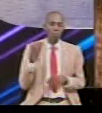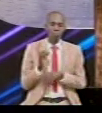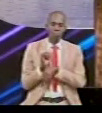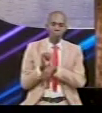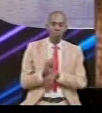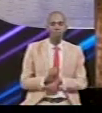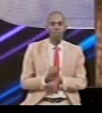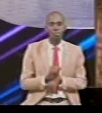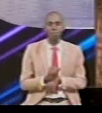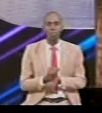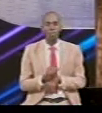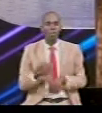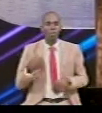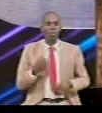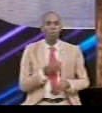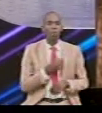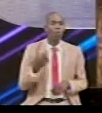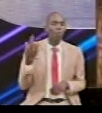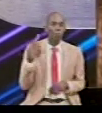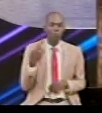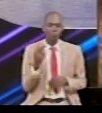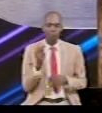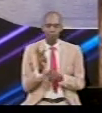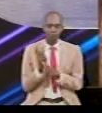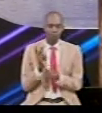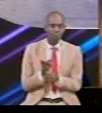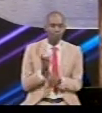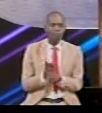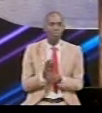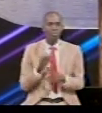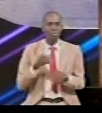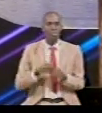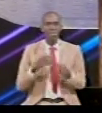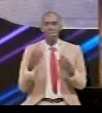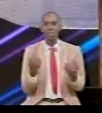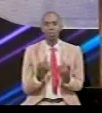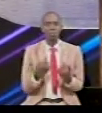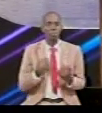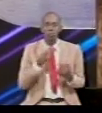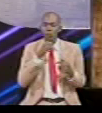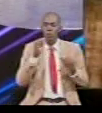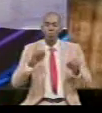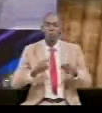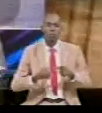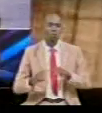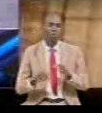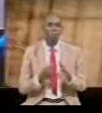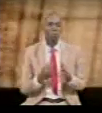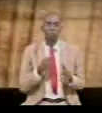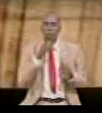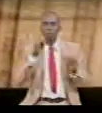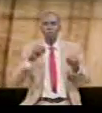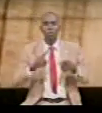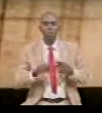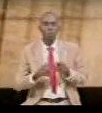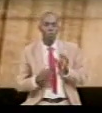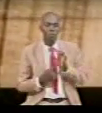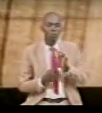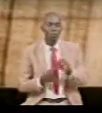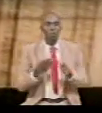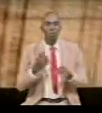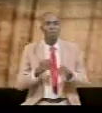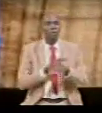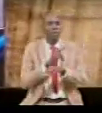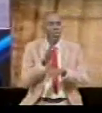defiled, and detained in sin, we could not express the nature